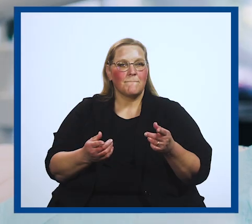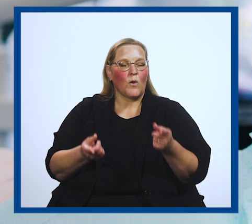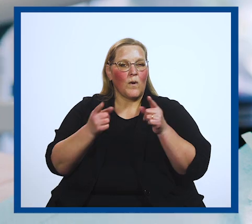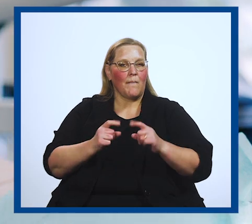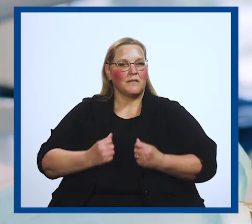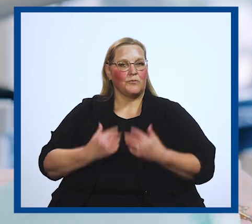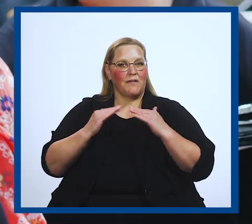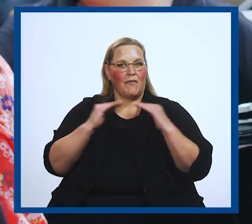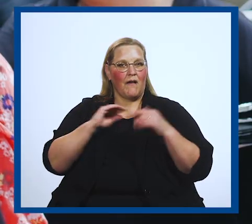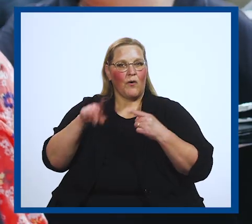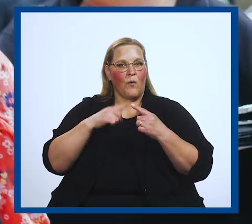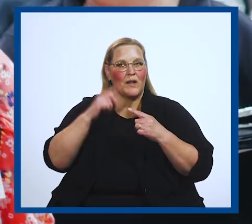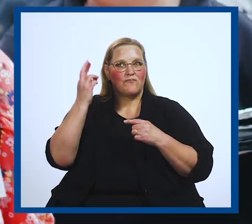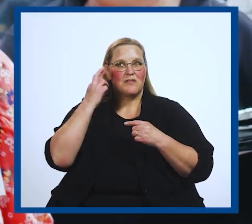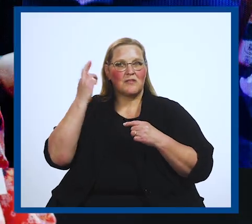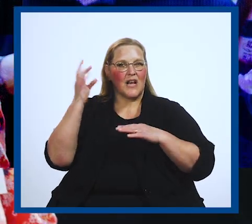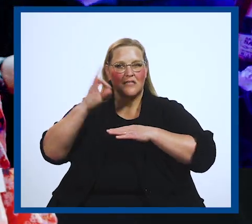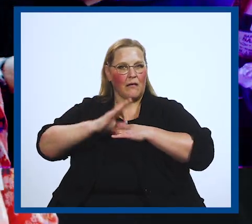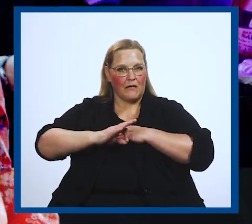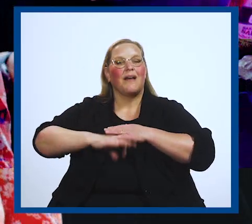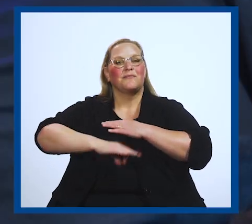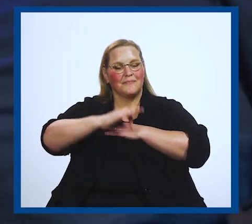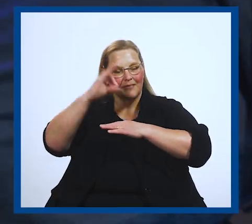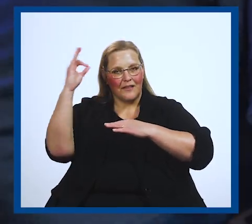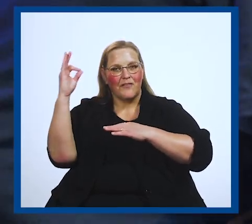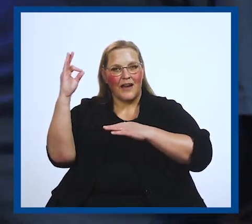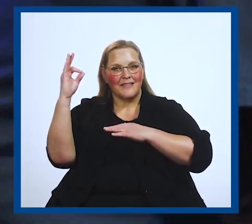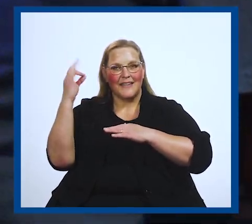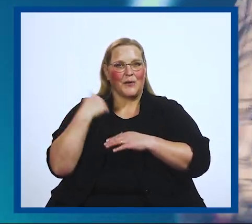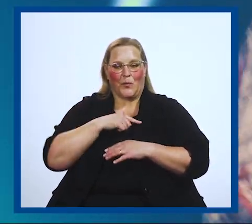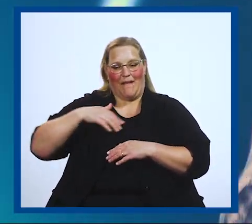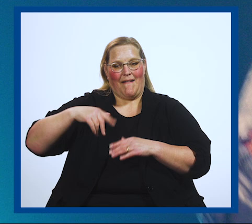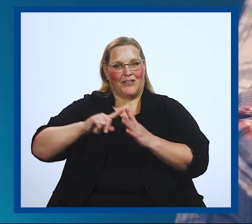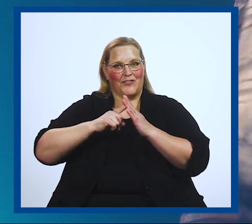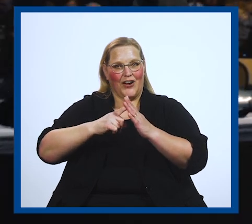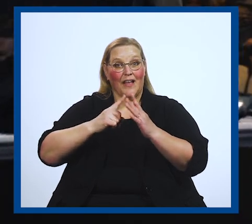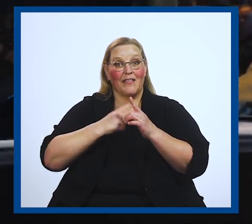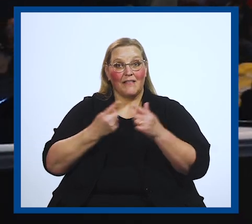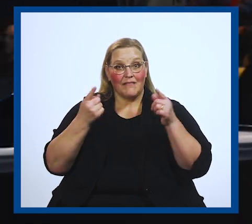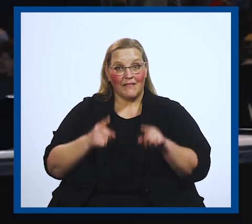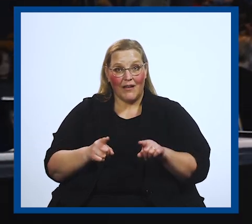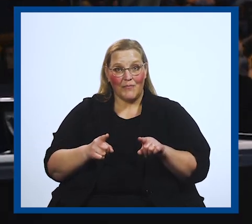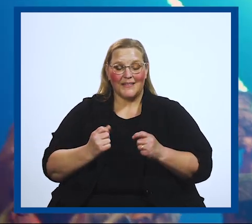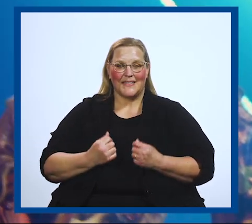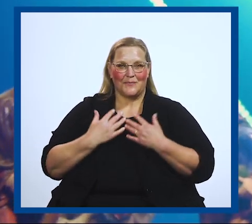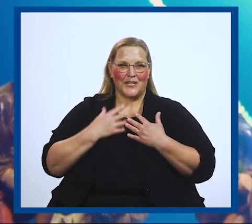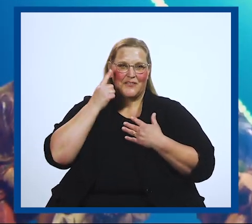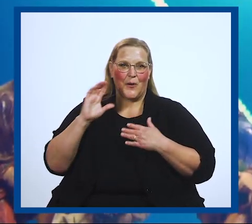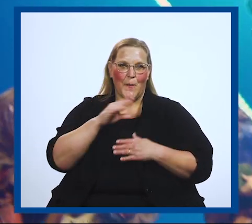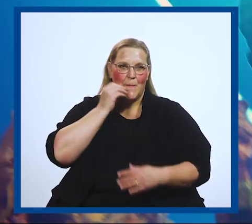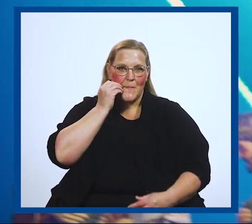inspiration level when you realize the sun's not setting, the sun is rising, and we haven't even got started yet. Then you end up with inspiration for your